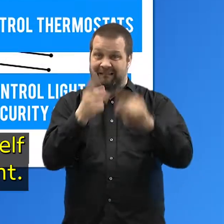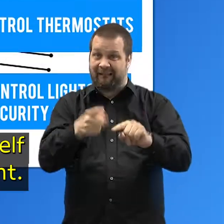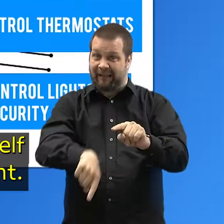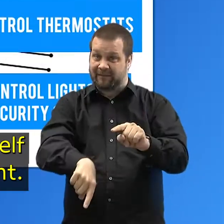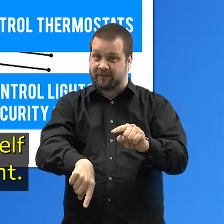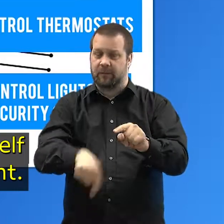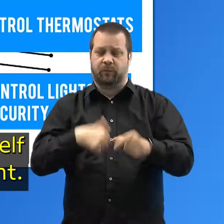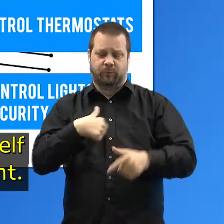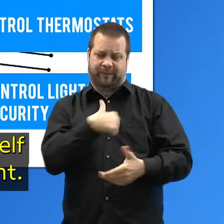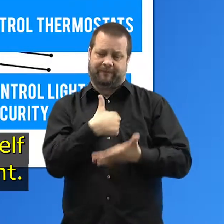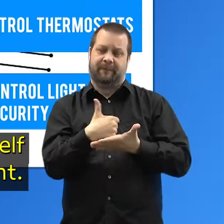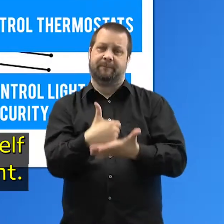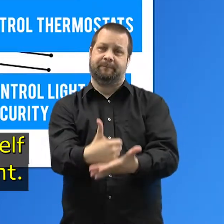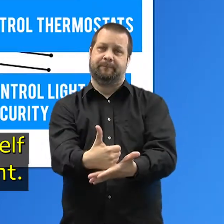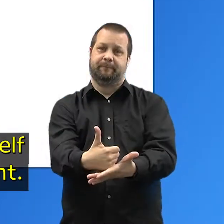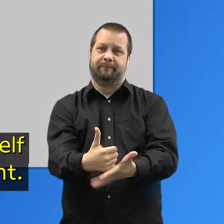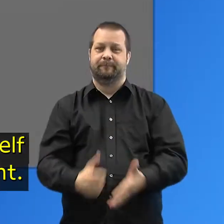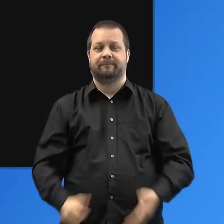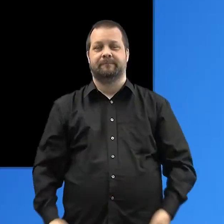yourself if you have no site.